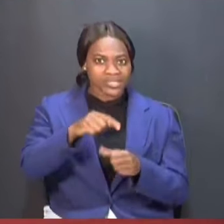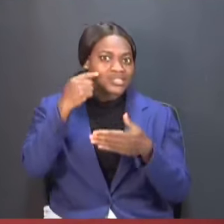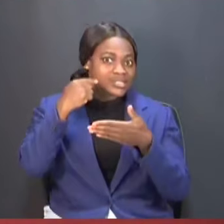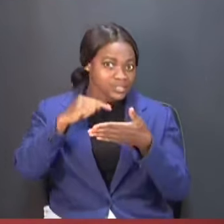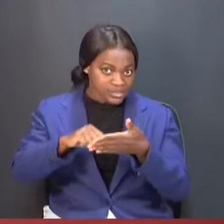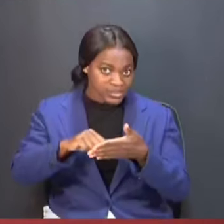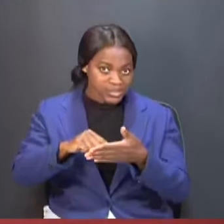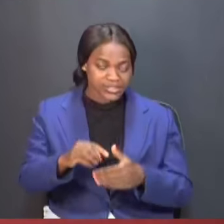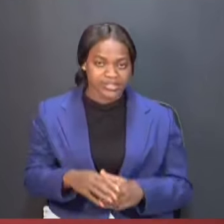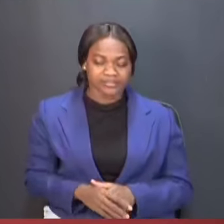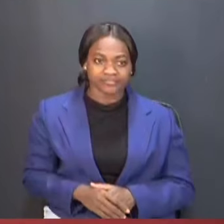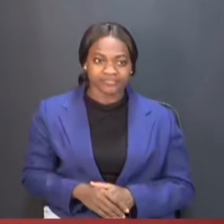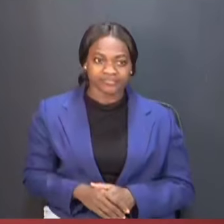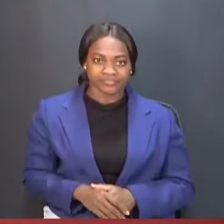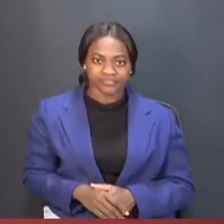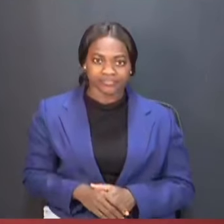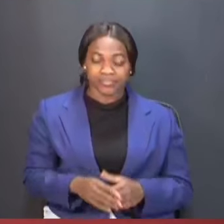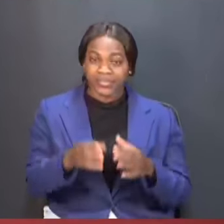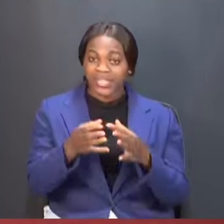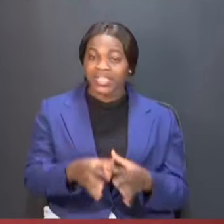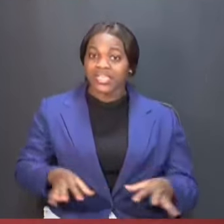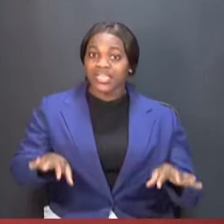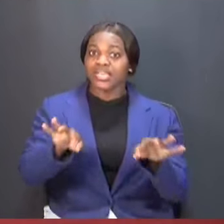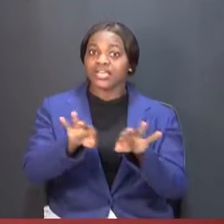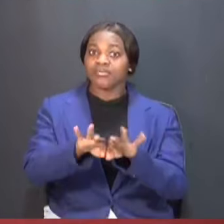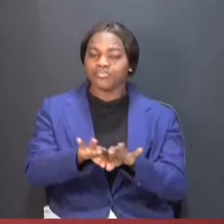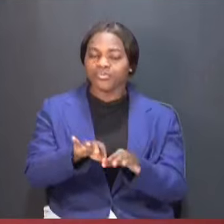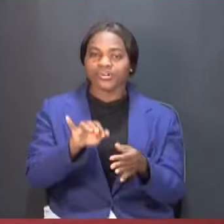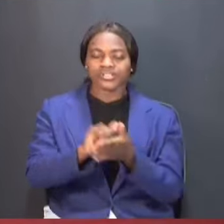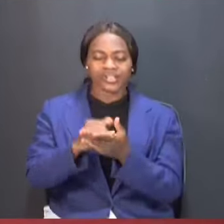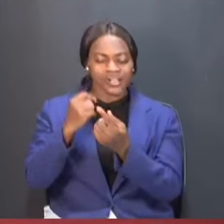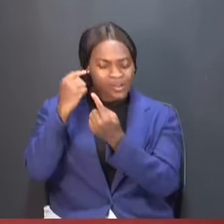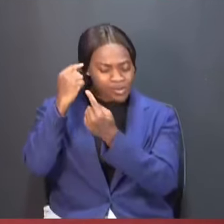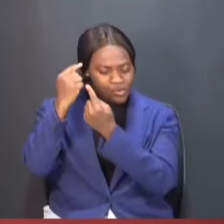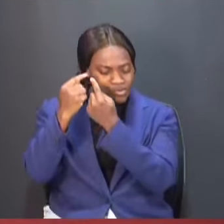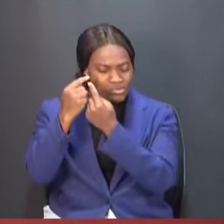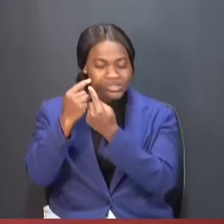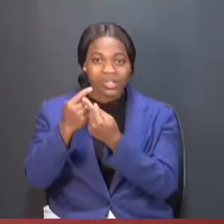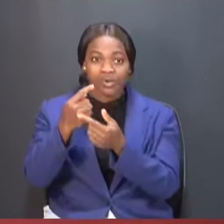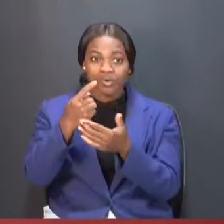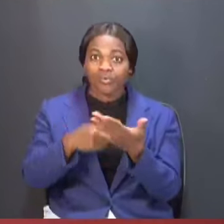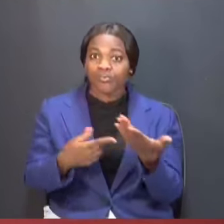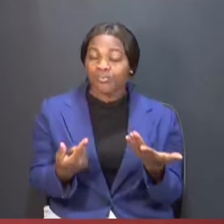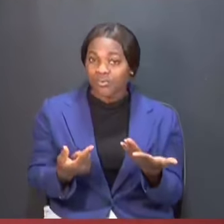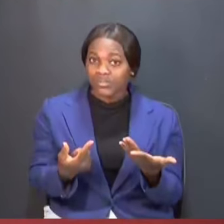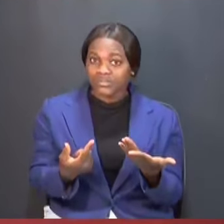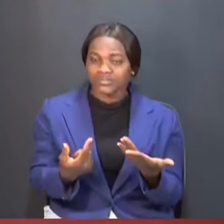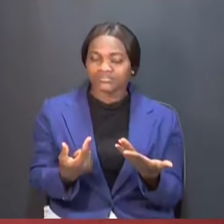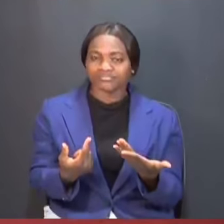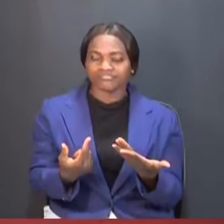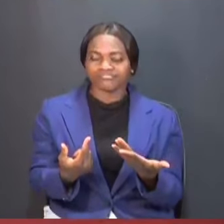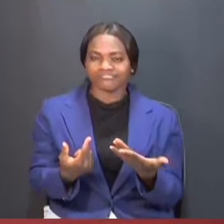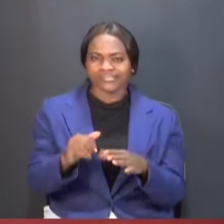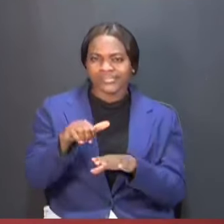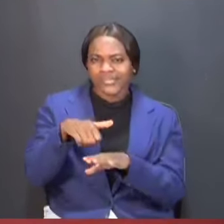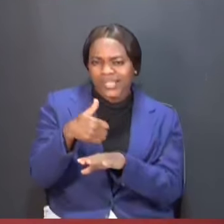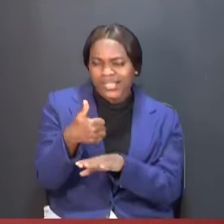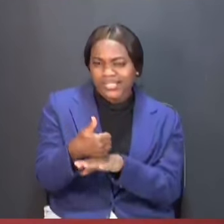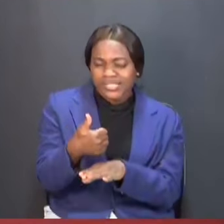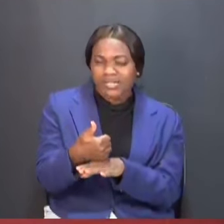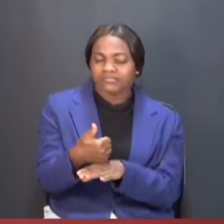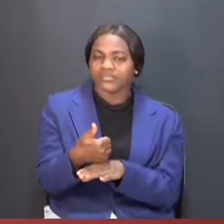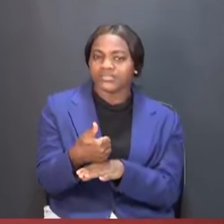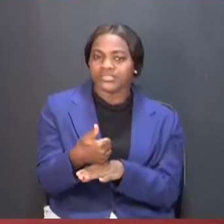Honorable members, it is useful to consider what constitutes an affront to the dignity or authority